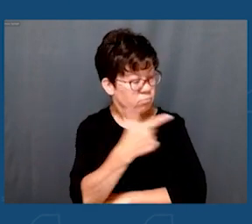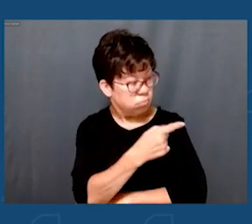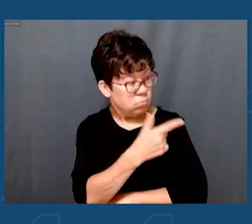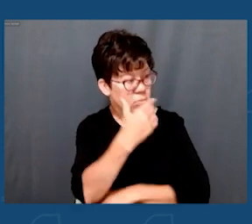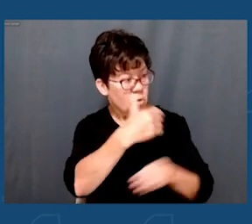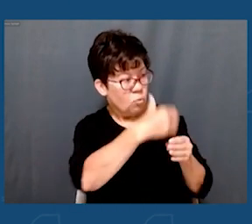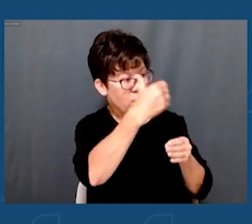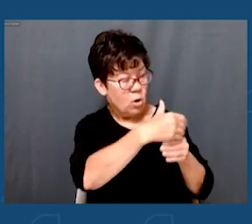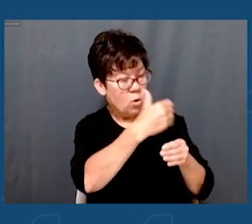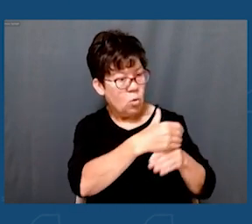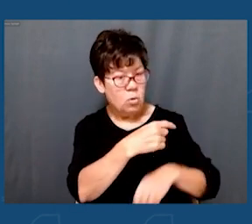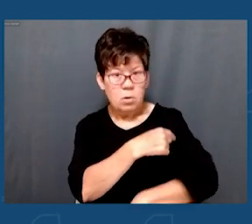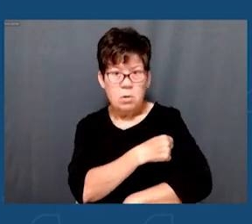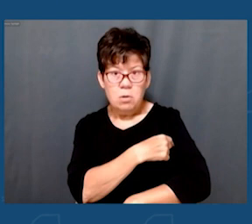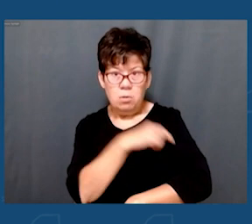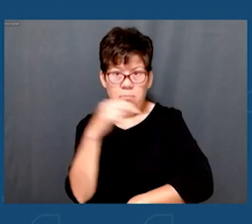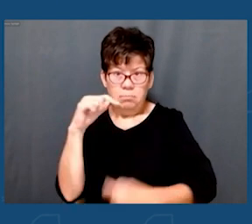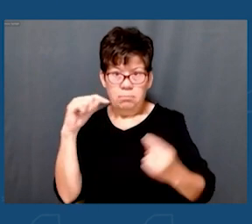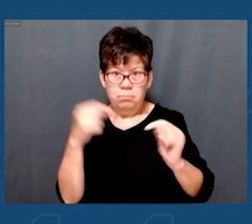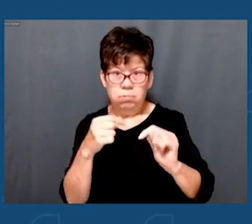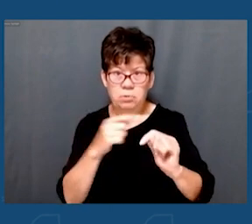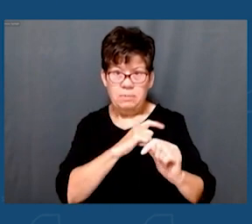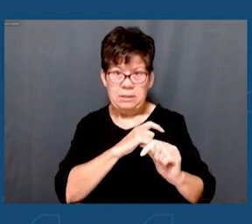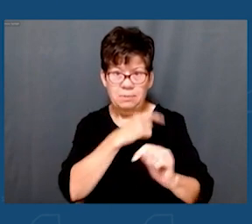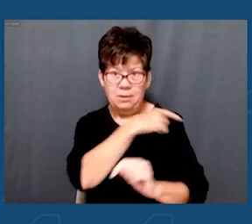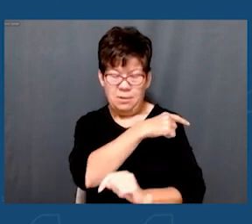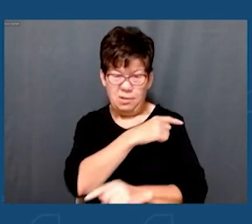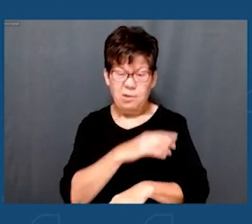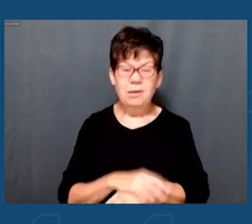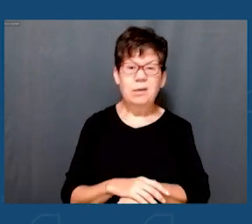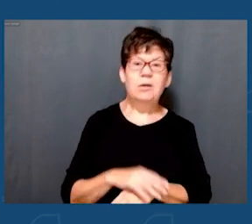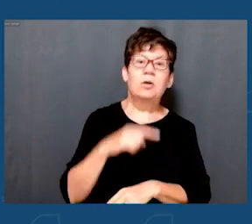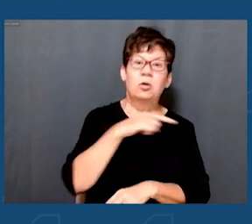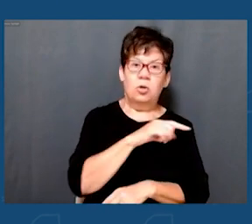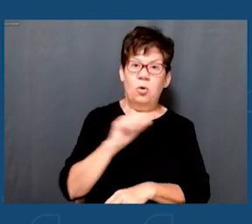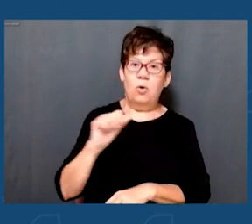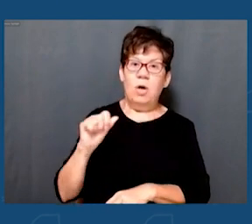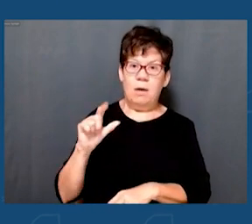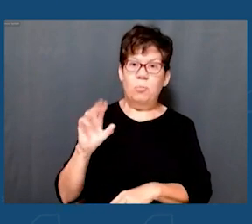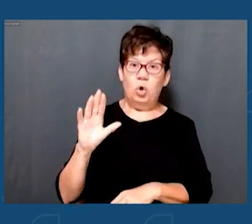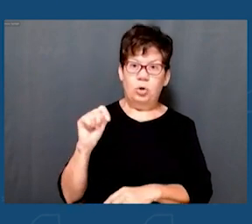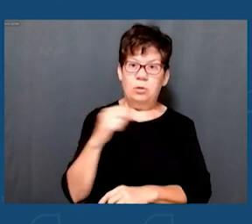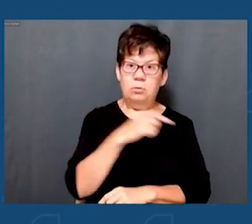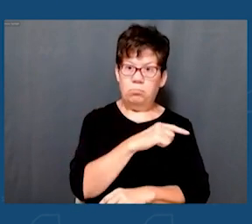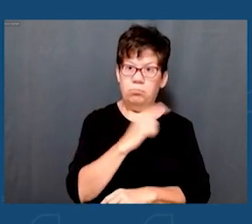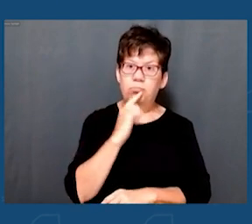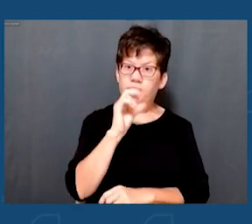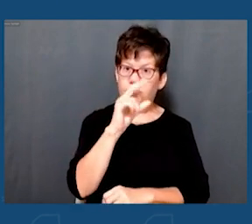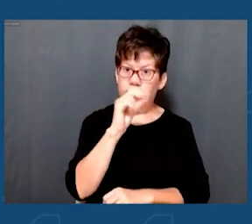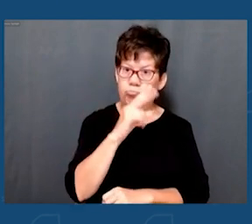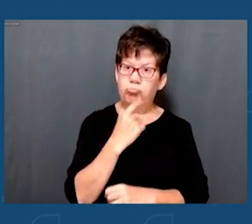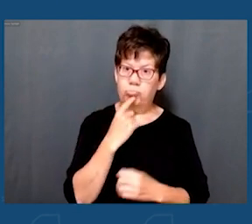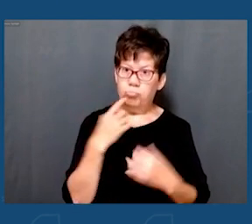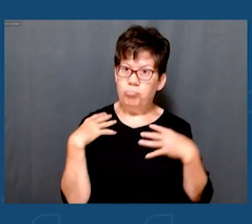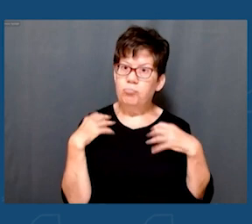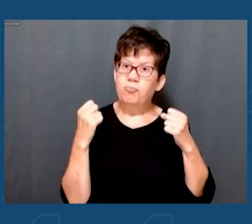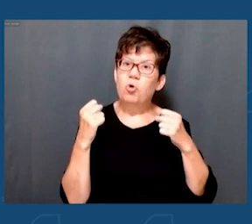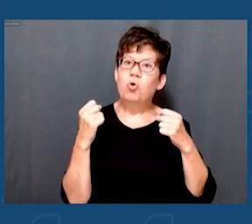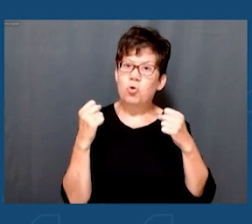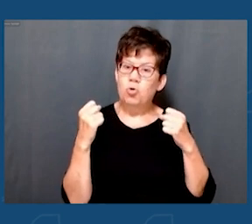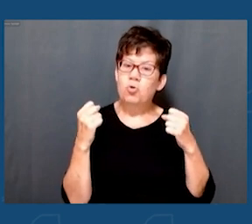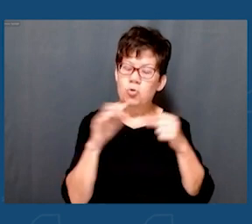arm. Thankfully, Trooper Albert, who I spoke to, is okay and in full recovery. But again, this is something we learned